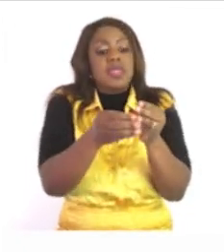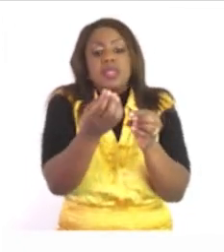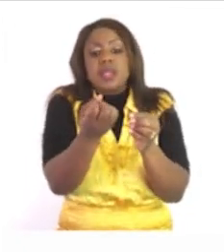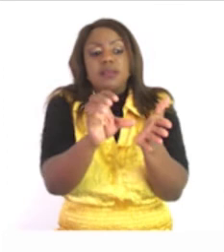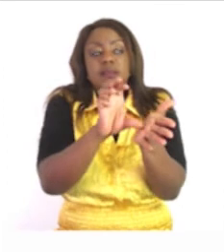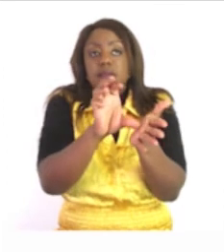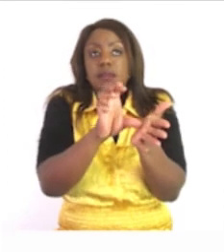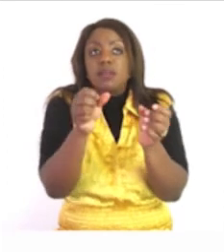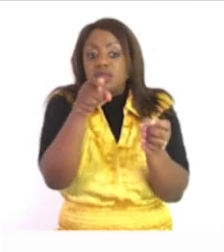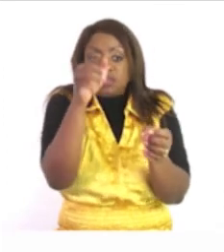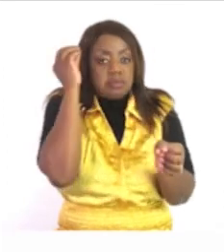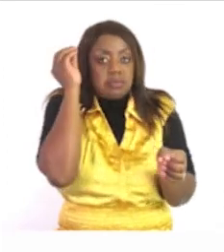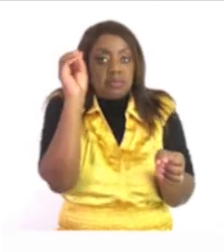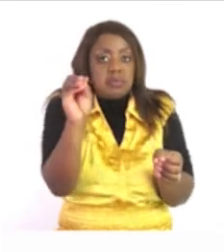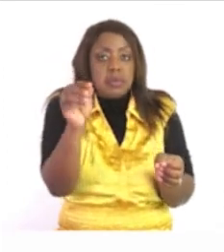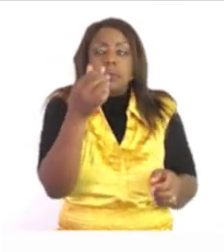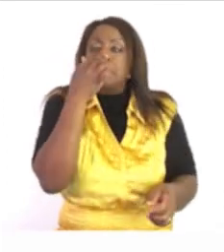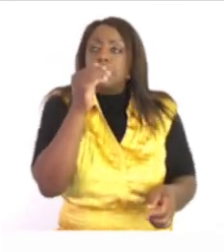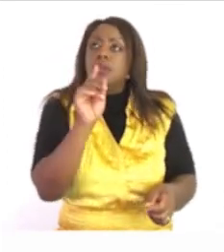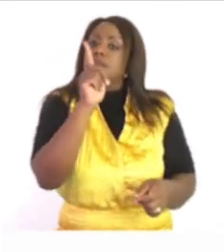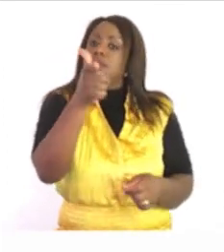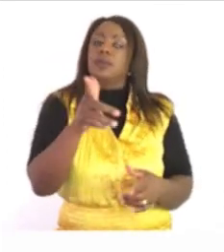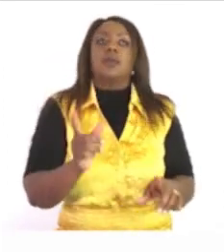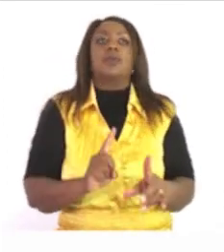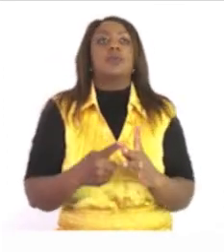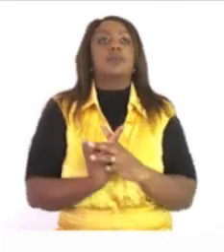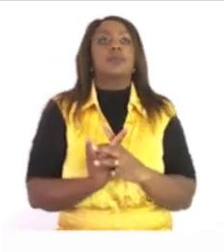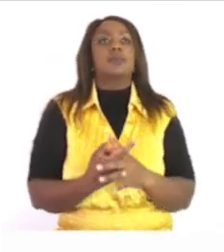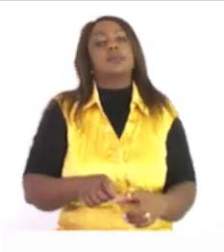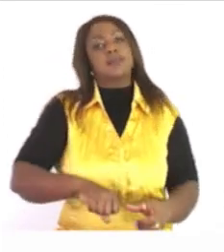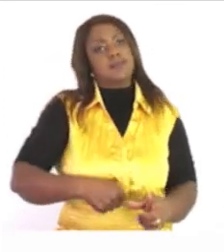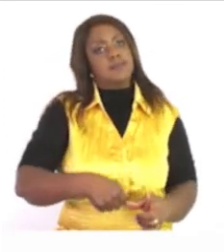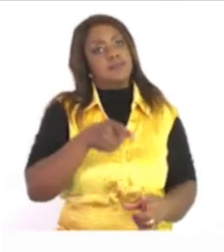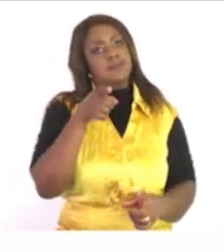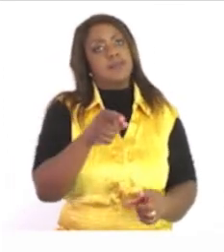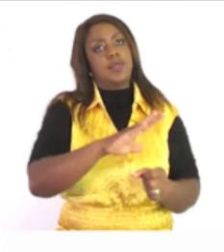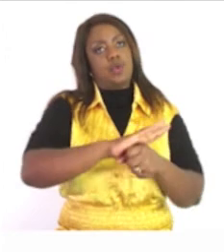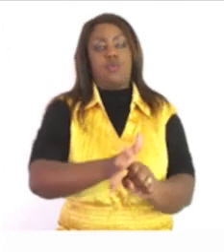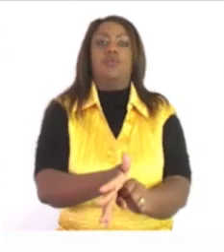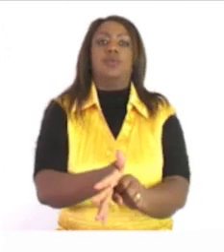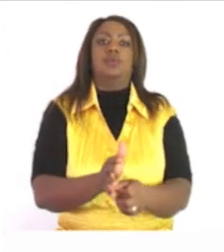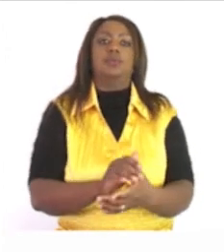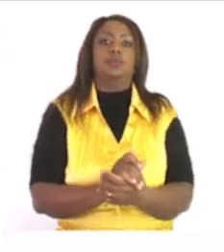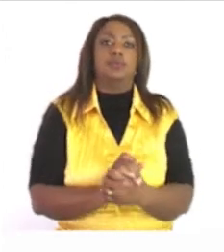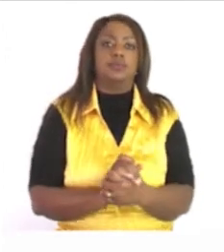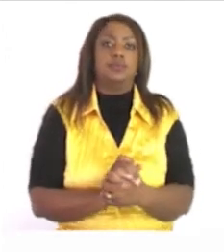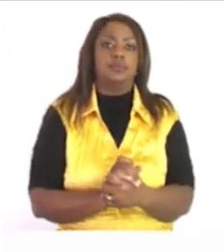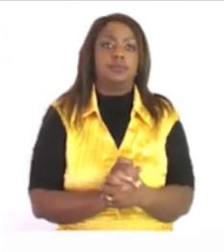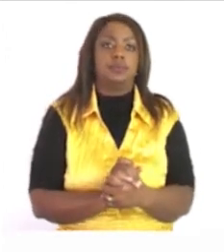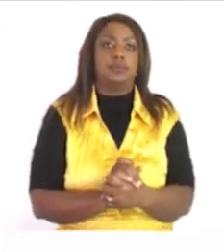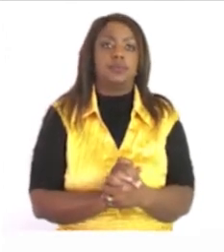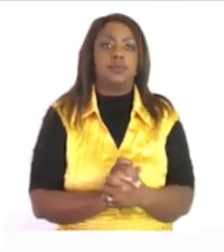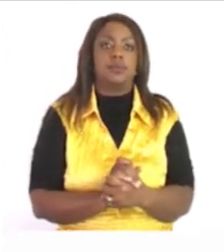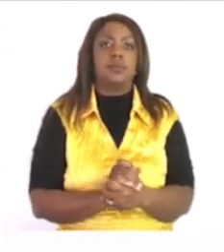Maintain social distancing, 1 meter. Now that a lot of people are exposed to COVID-19, it is